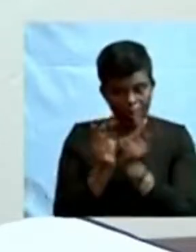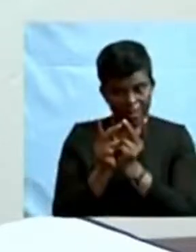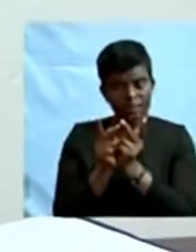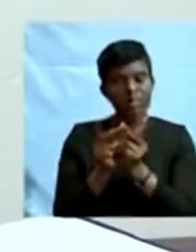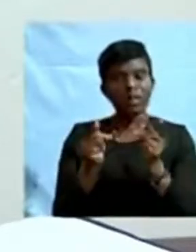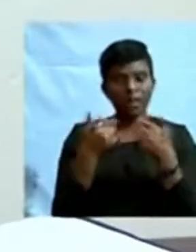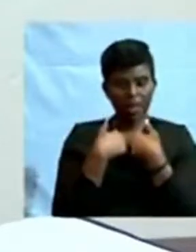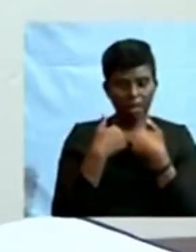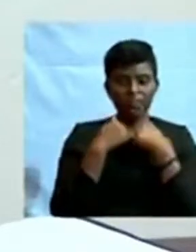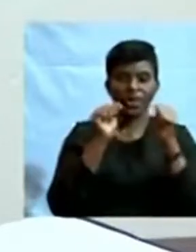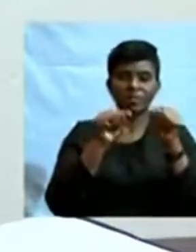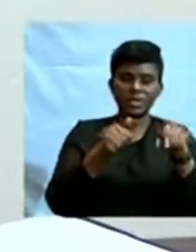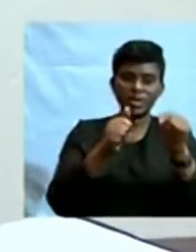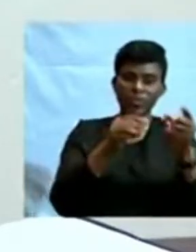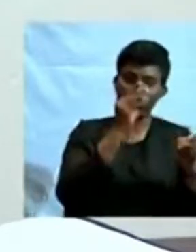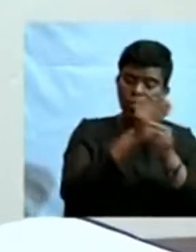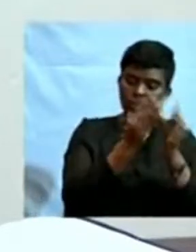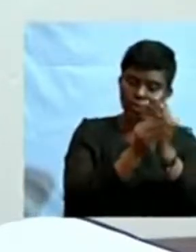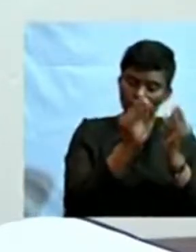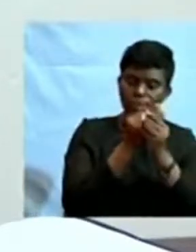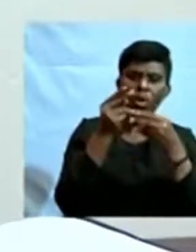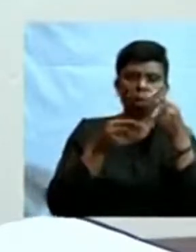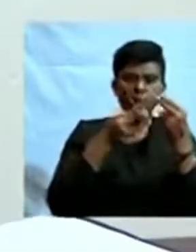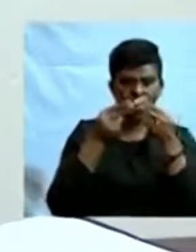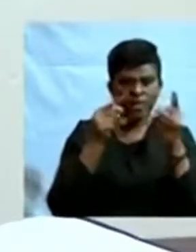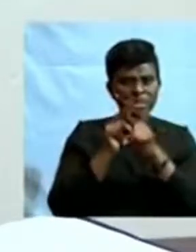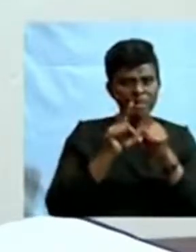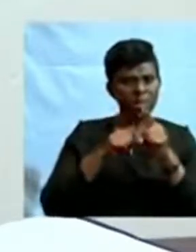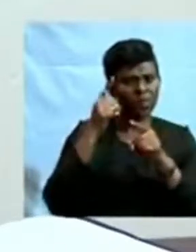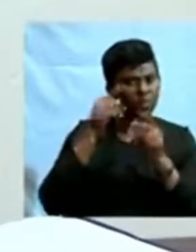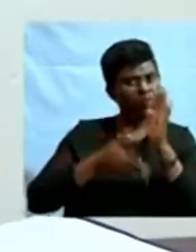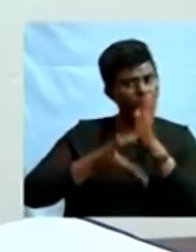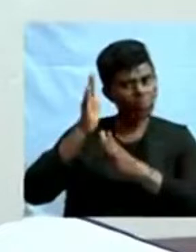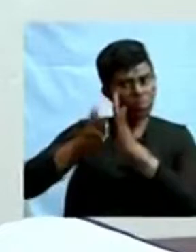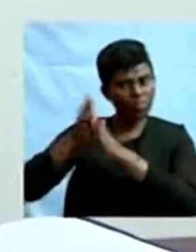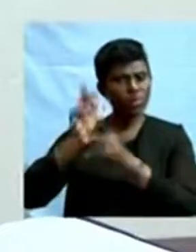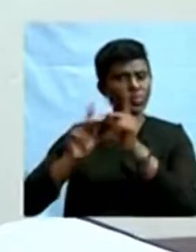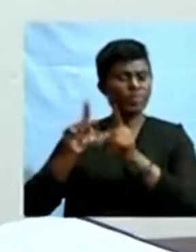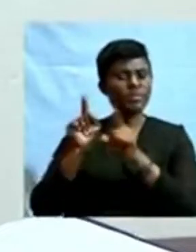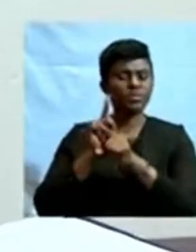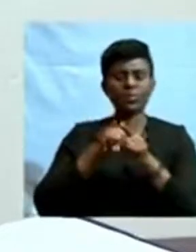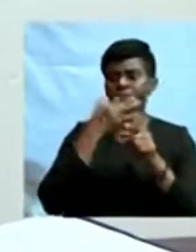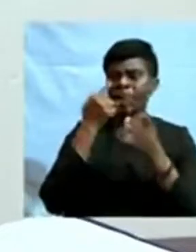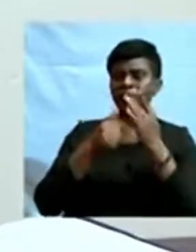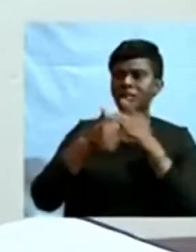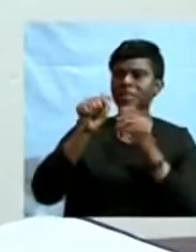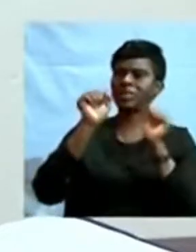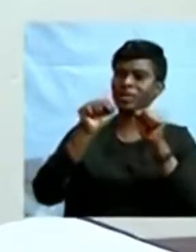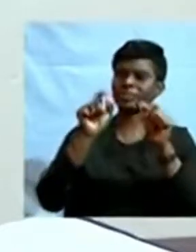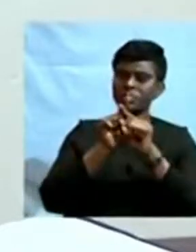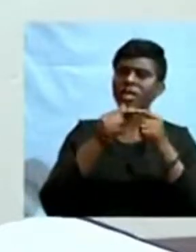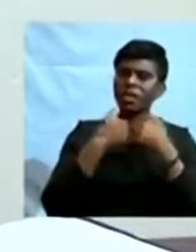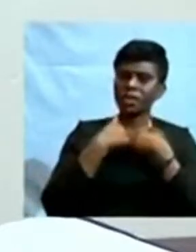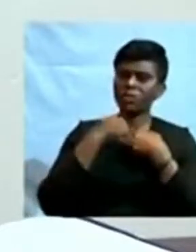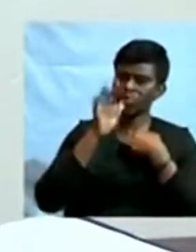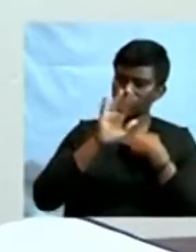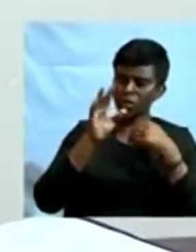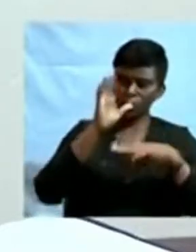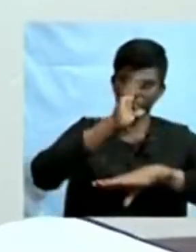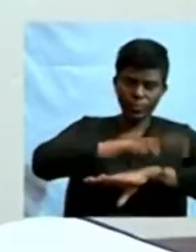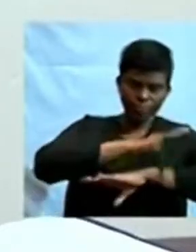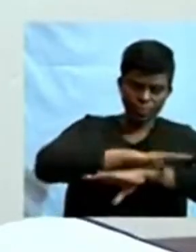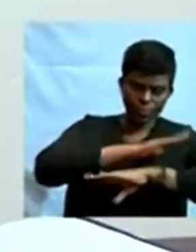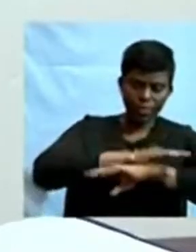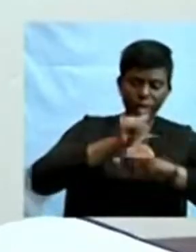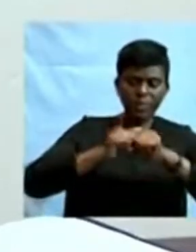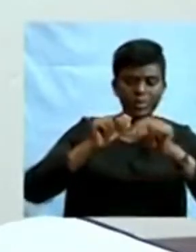They must be able to put in hotel for transit passengers. They must be able to have their desks in terms